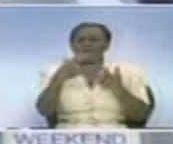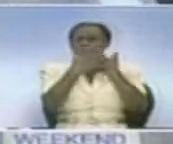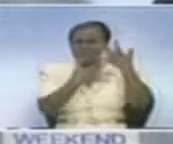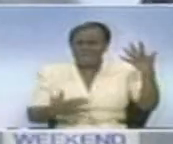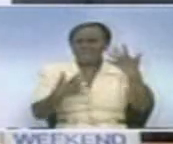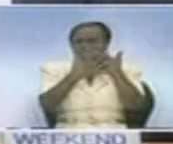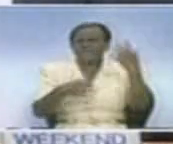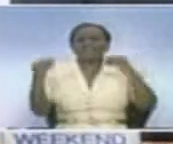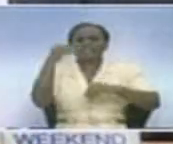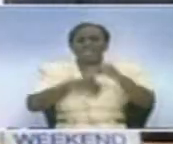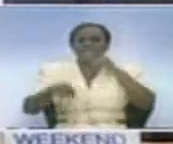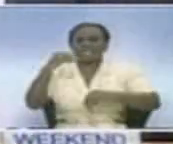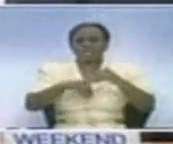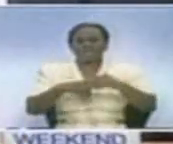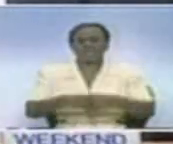election aftermath.